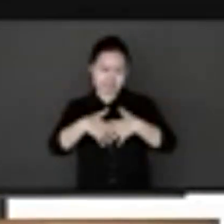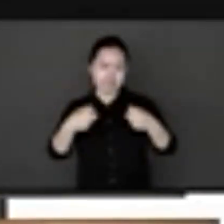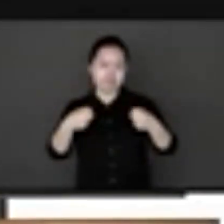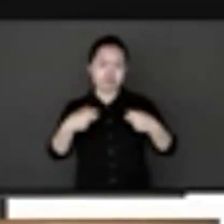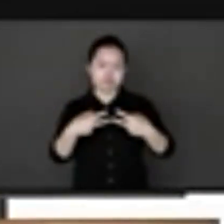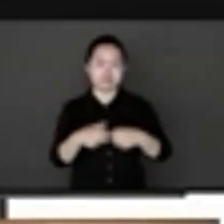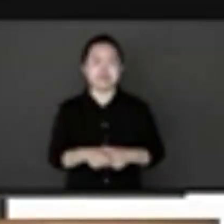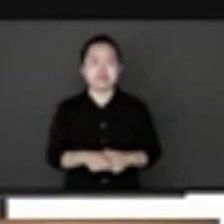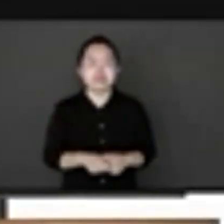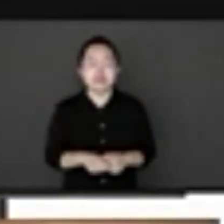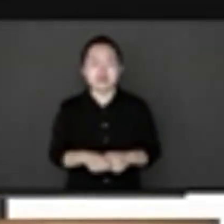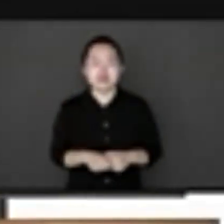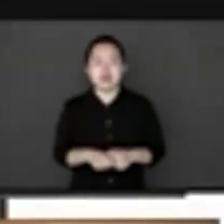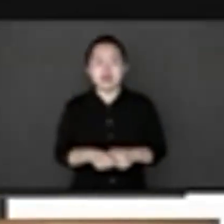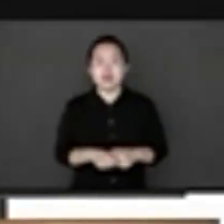second.